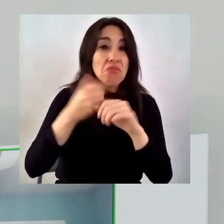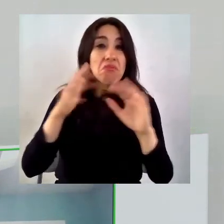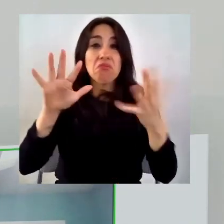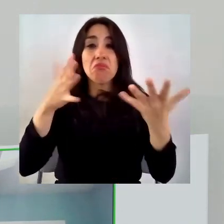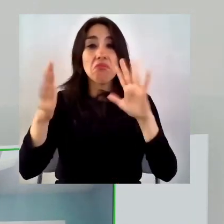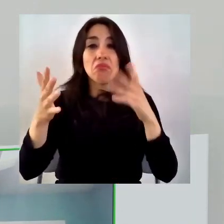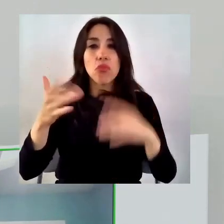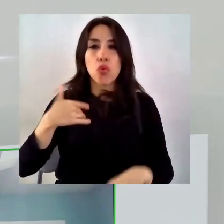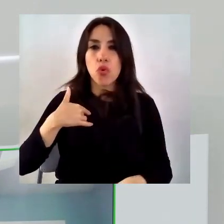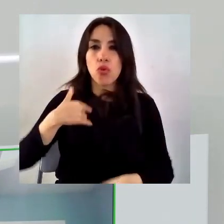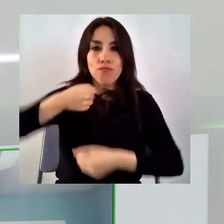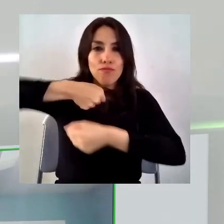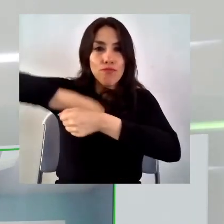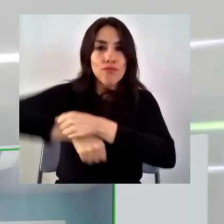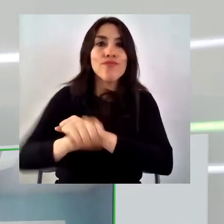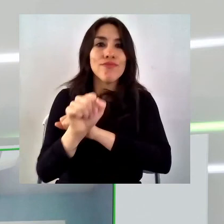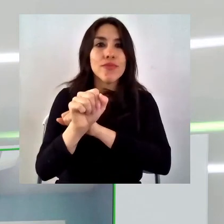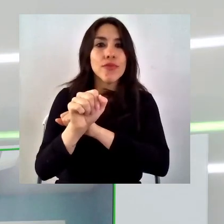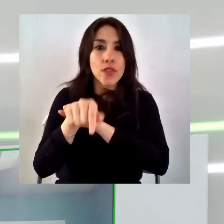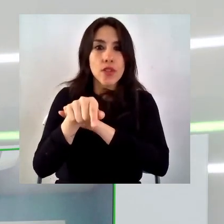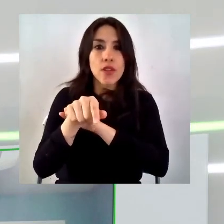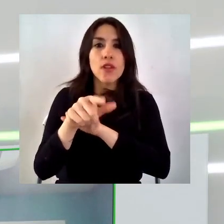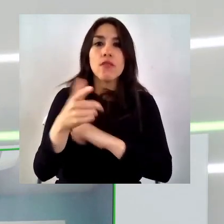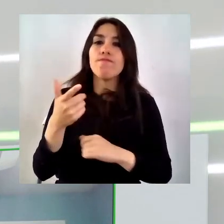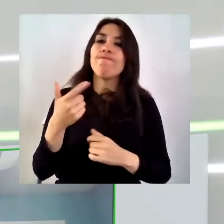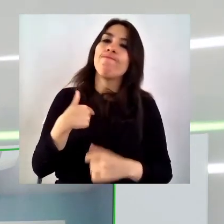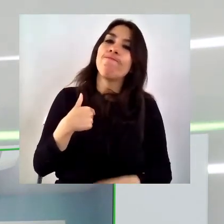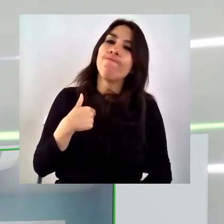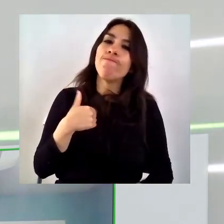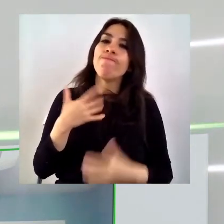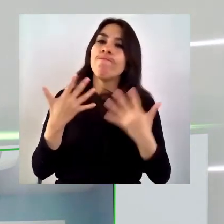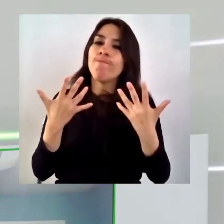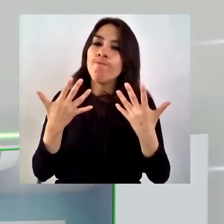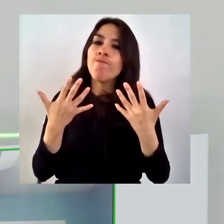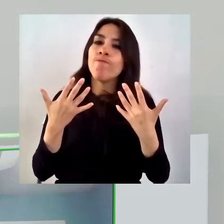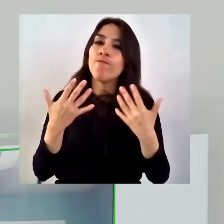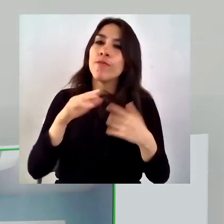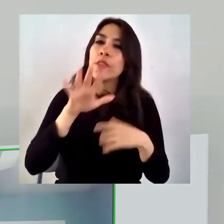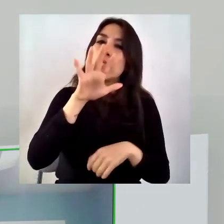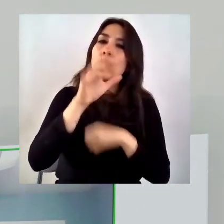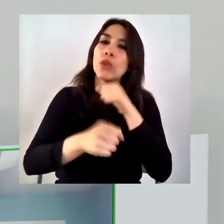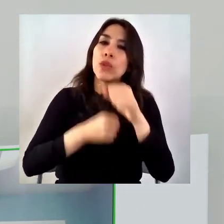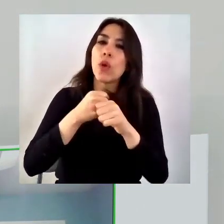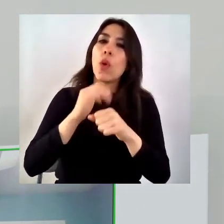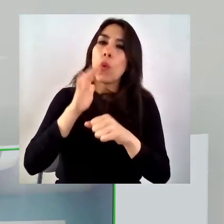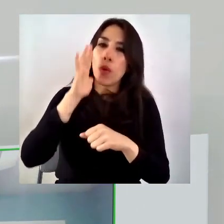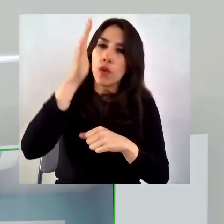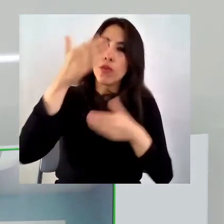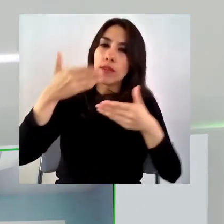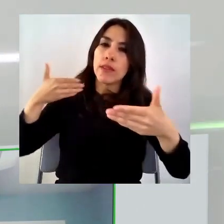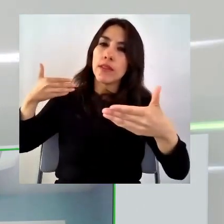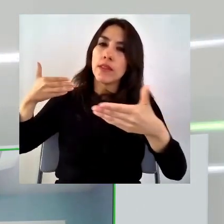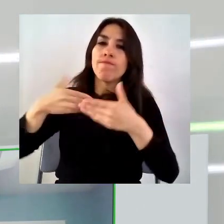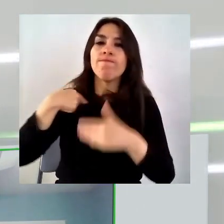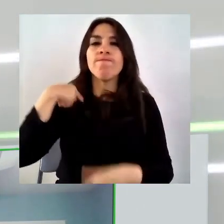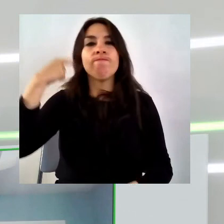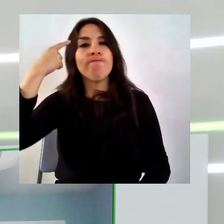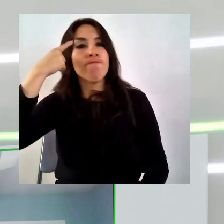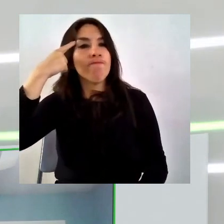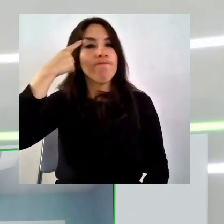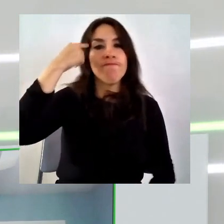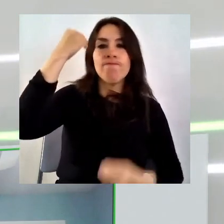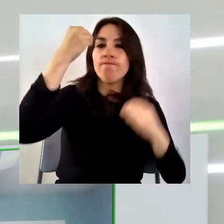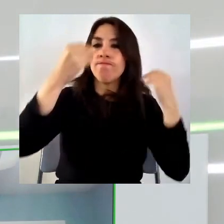this disease even was at the time, let alone the long-term impacts it might bring and how I might even talk about it with others. So for a